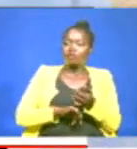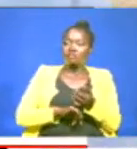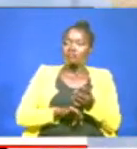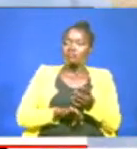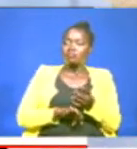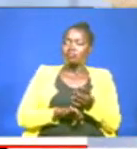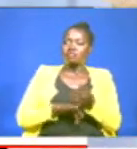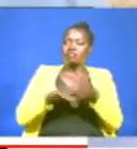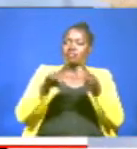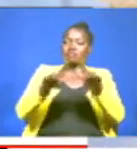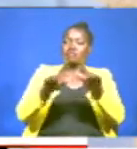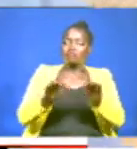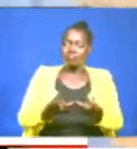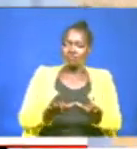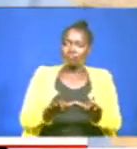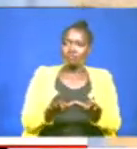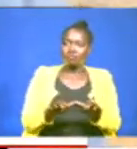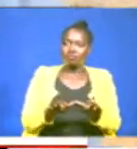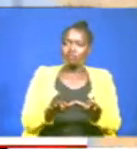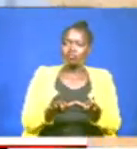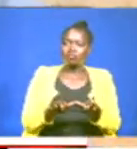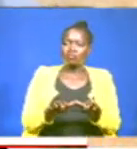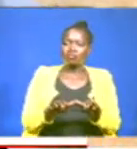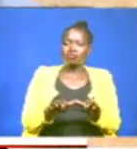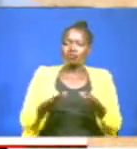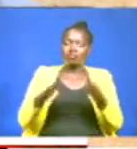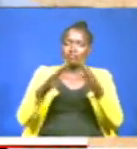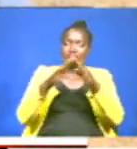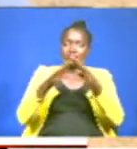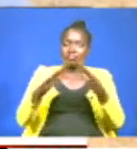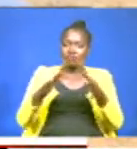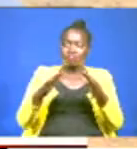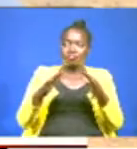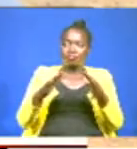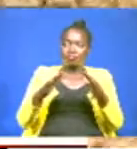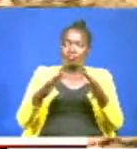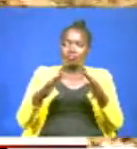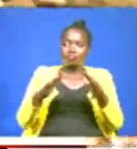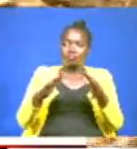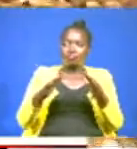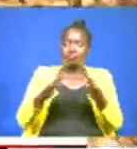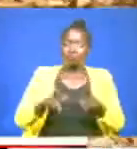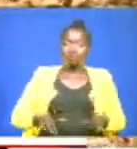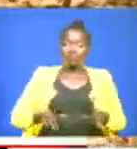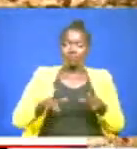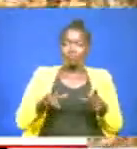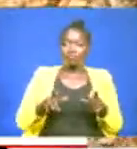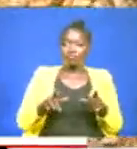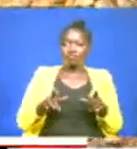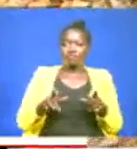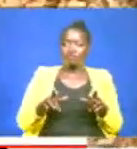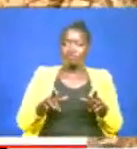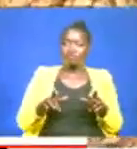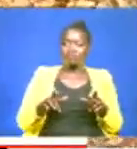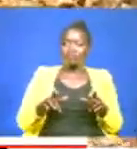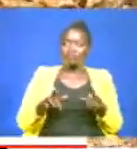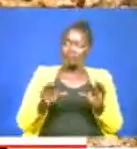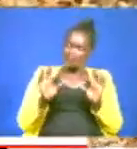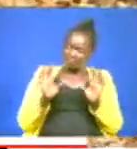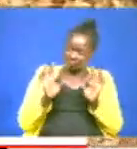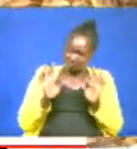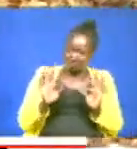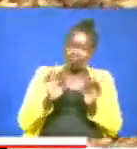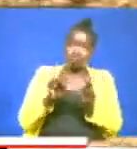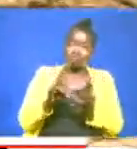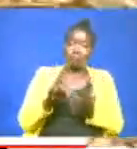anasikwa kwa nyumba ambaye alikuwa anaishi. Her grave is a unique one, as